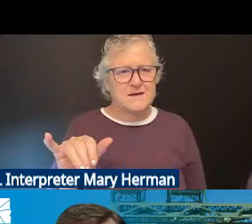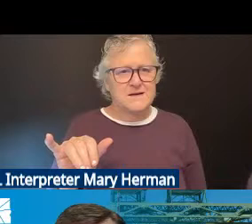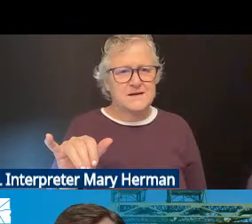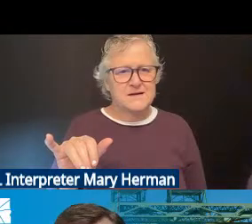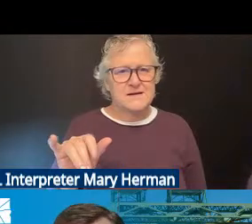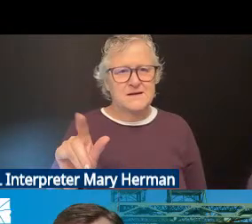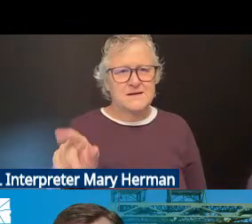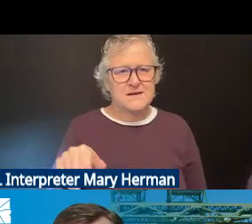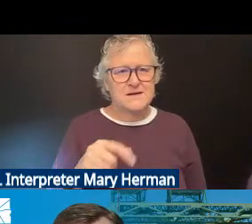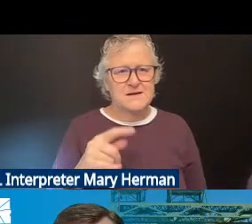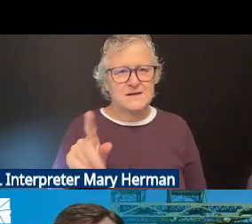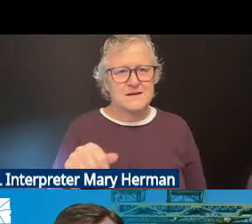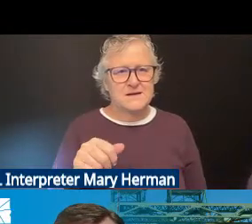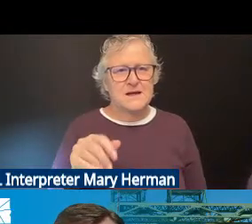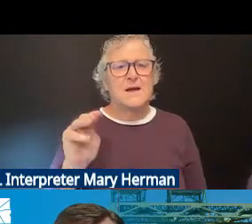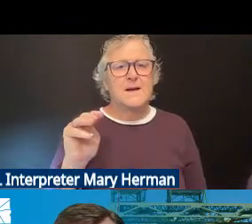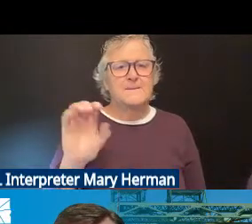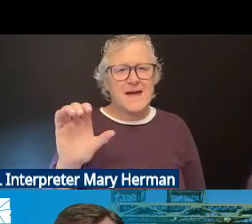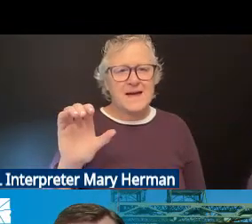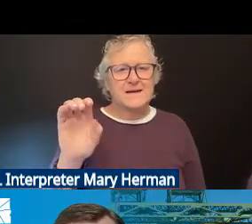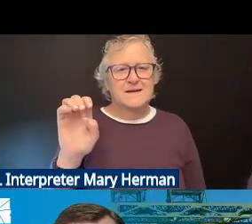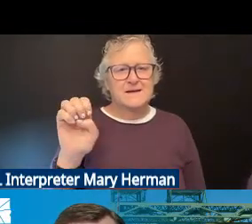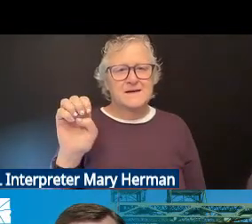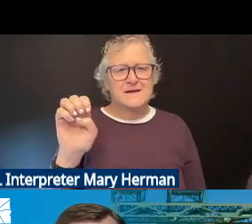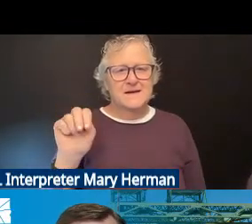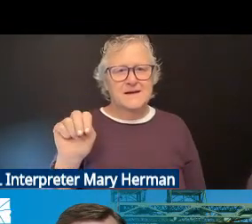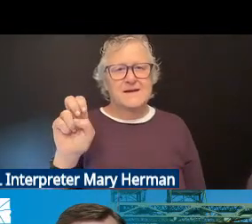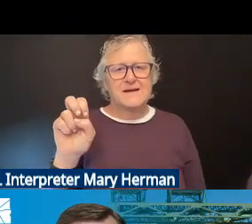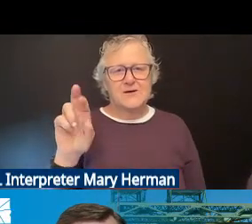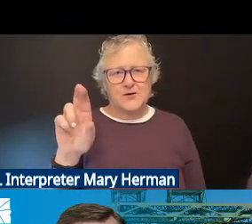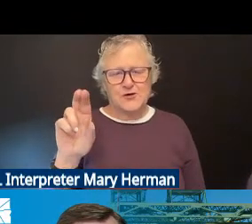for an introduction? Doesn't look like it.